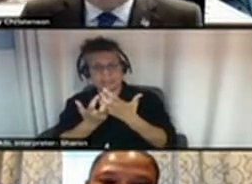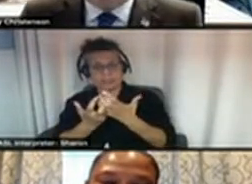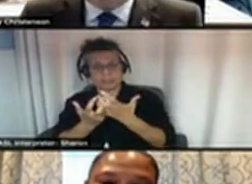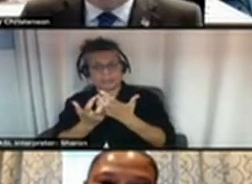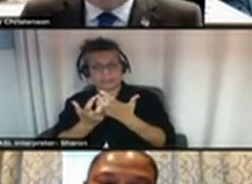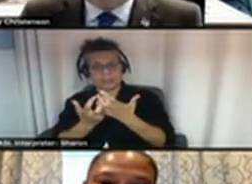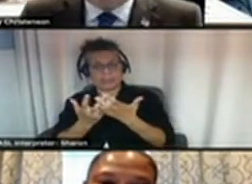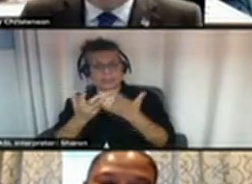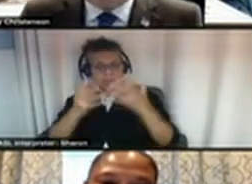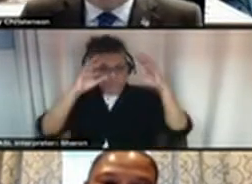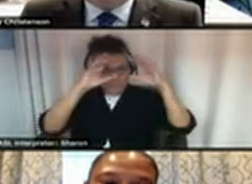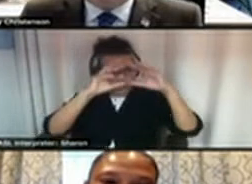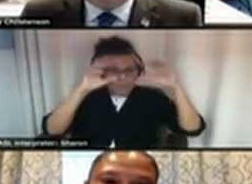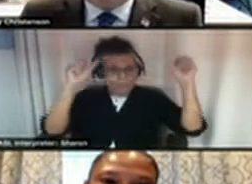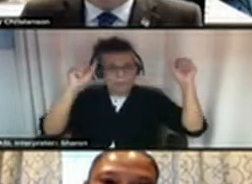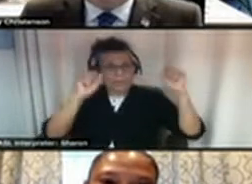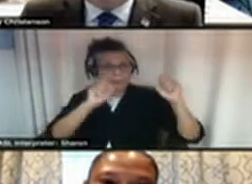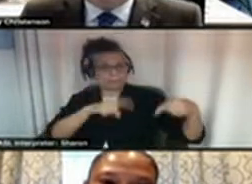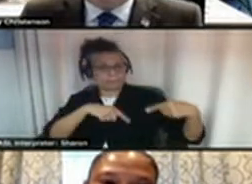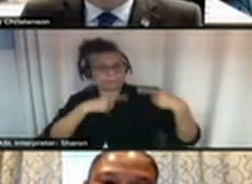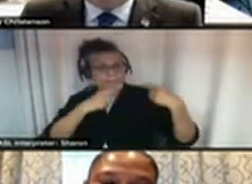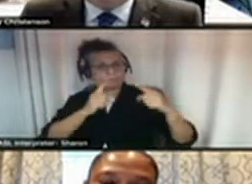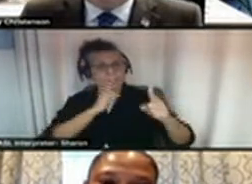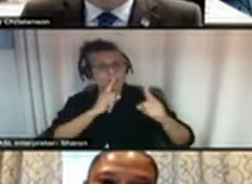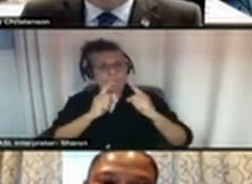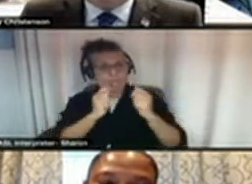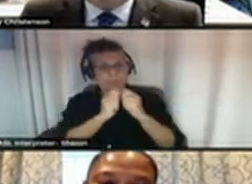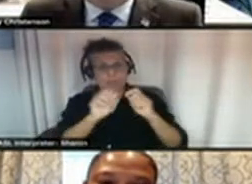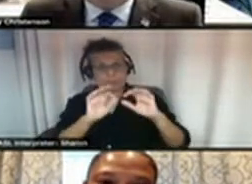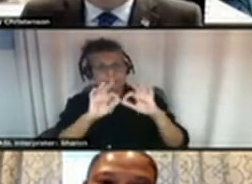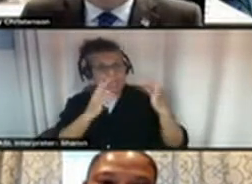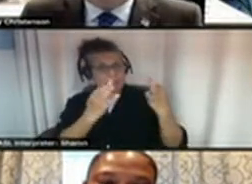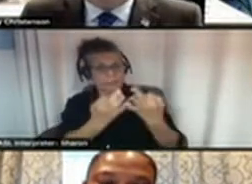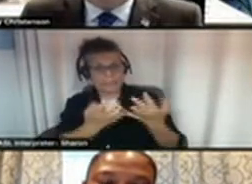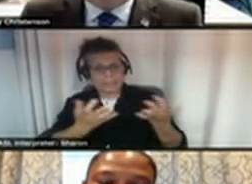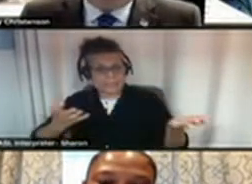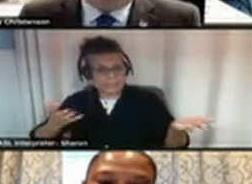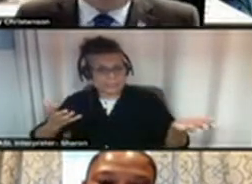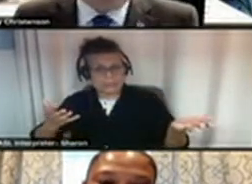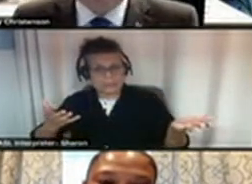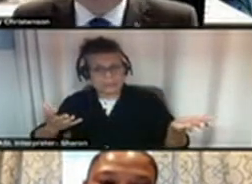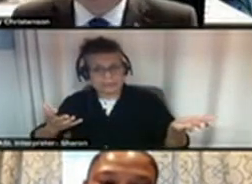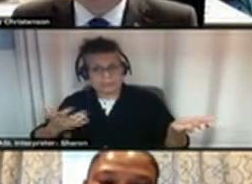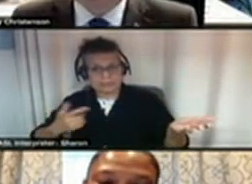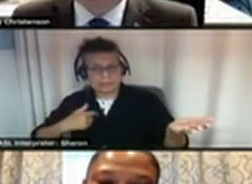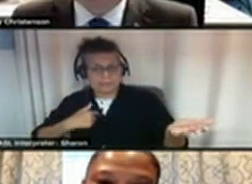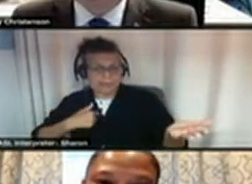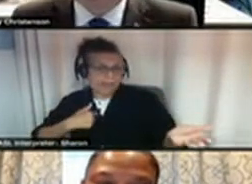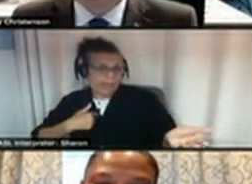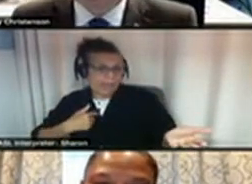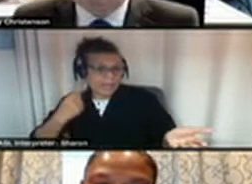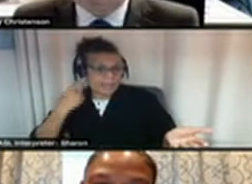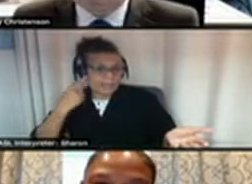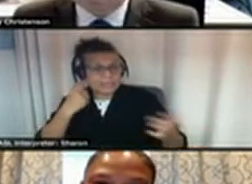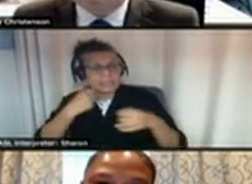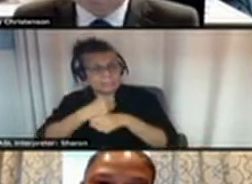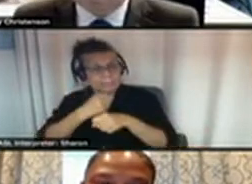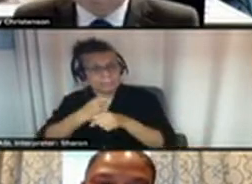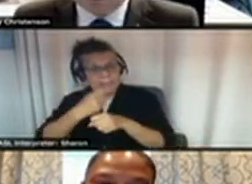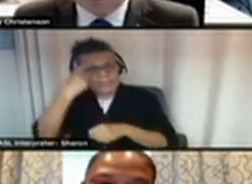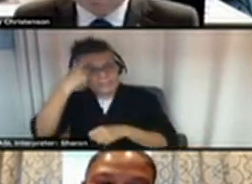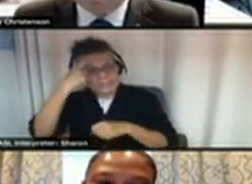the superintendent has been communicating with families so far. So I think it would make sense.